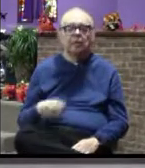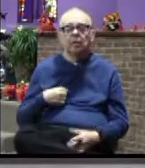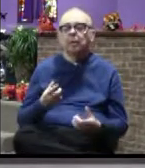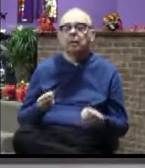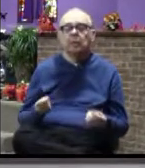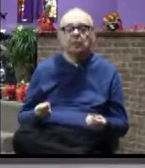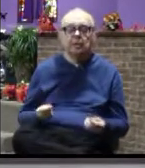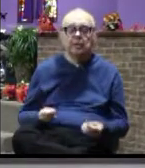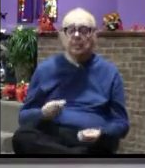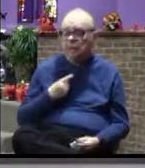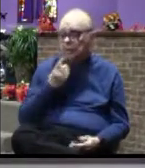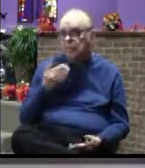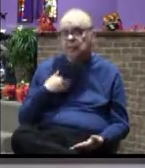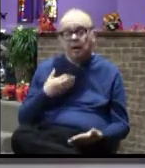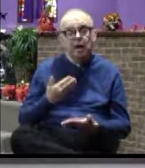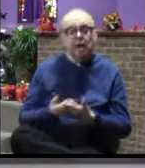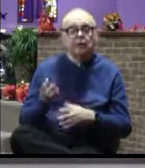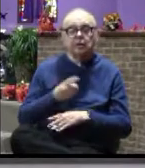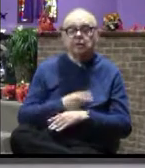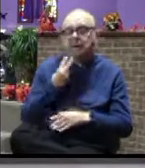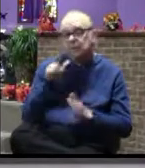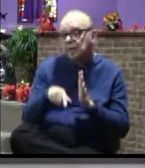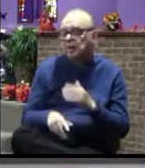what do you do say have a good day I'll see you later